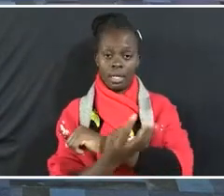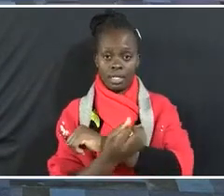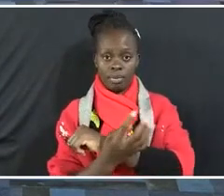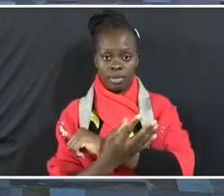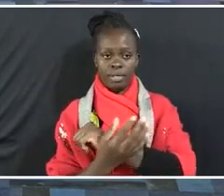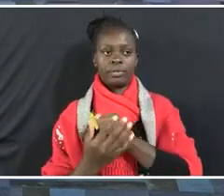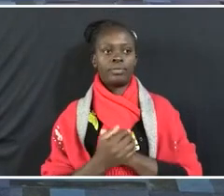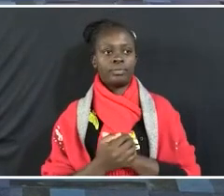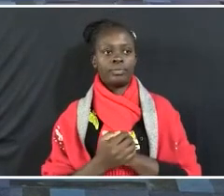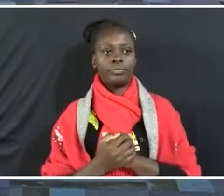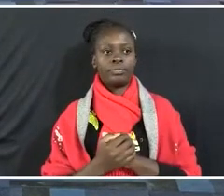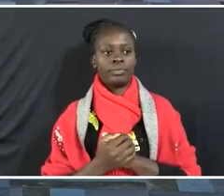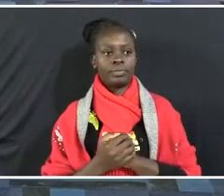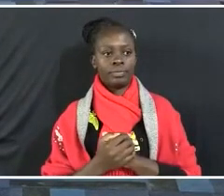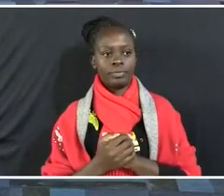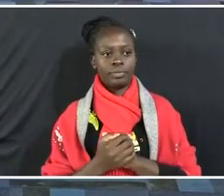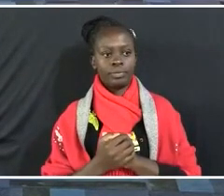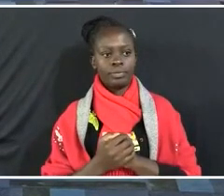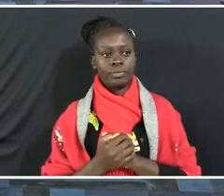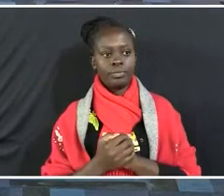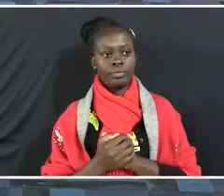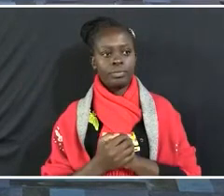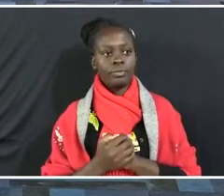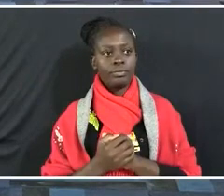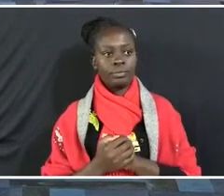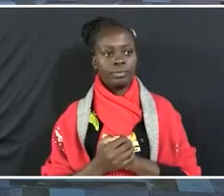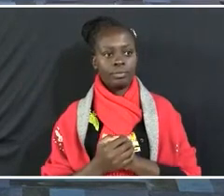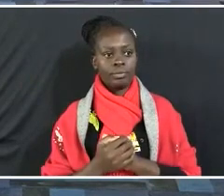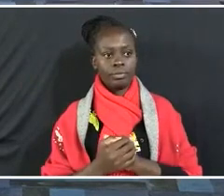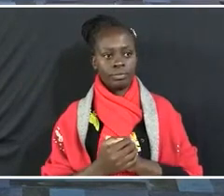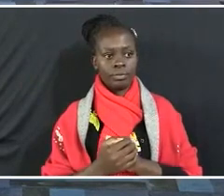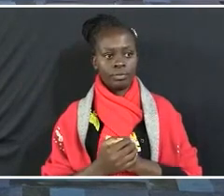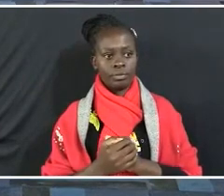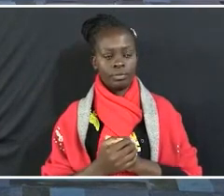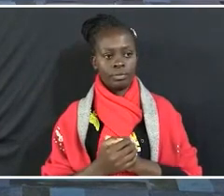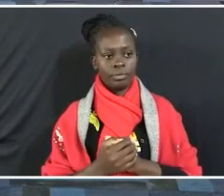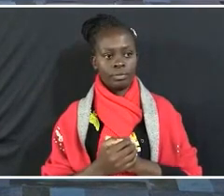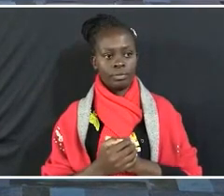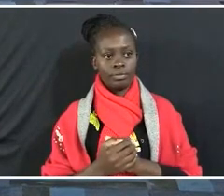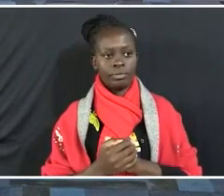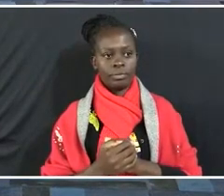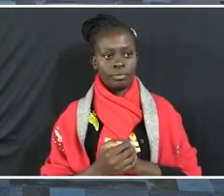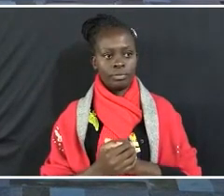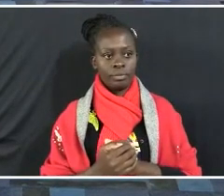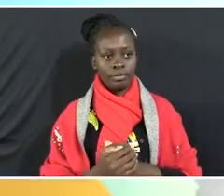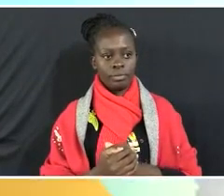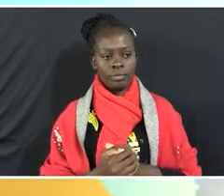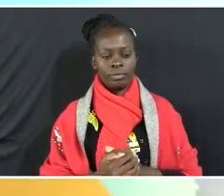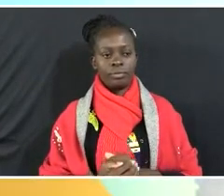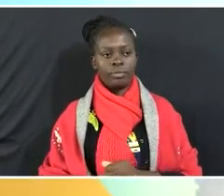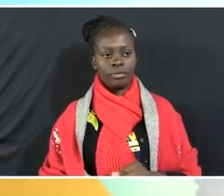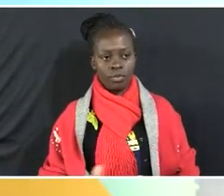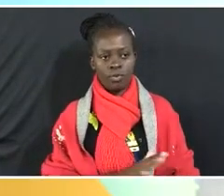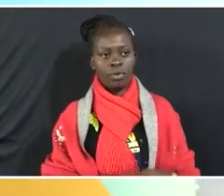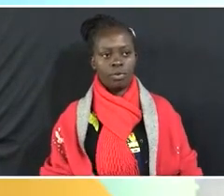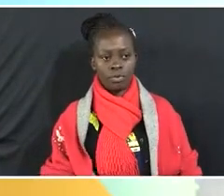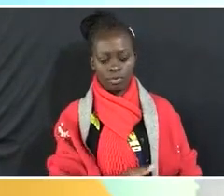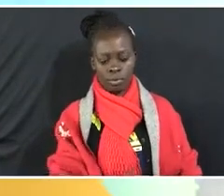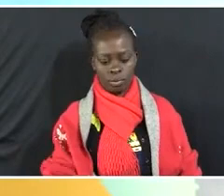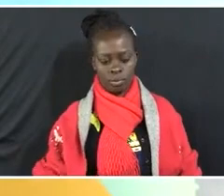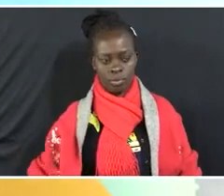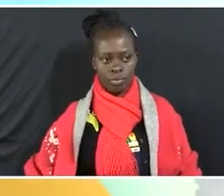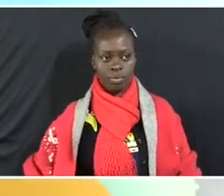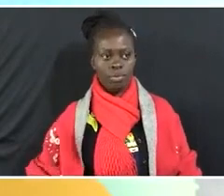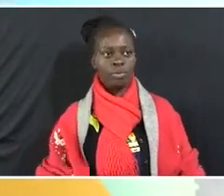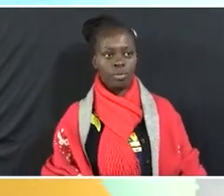David hears that the son has made a mistake. gets angry at